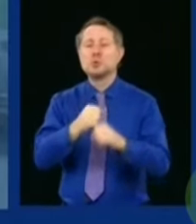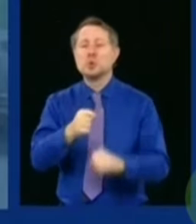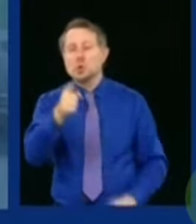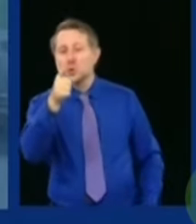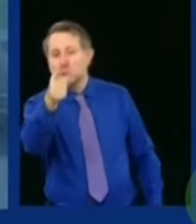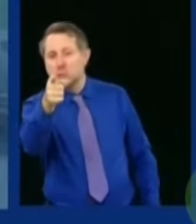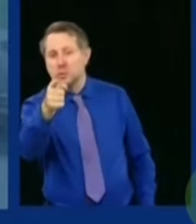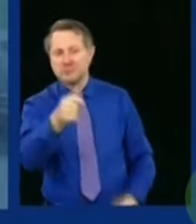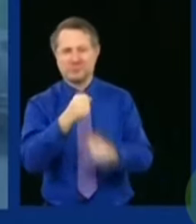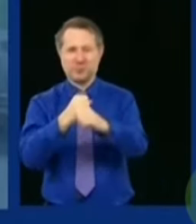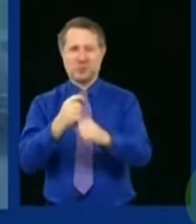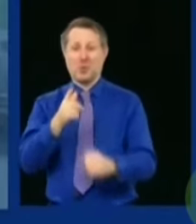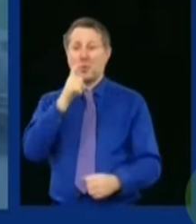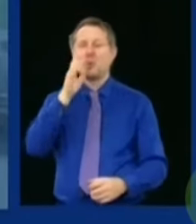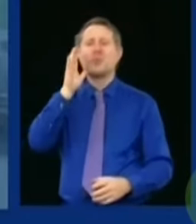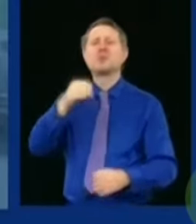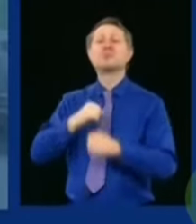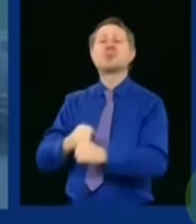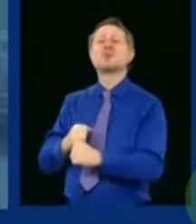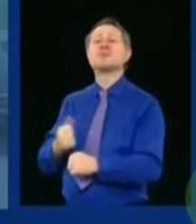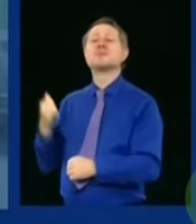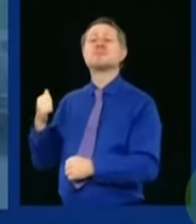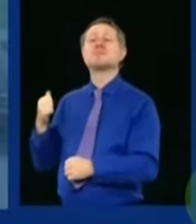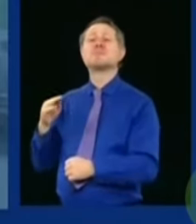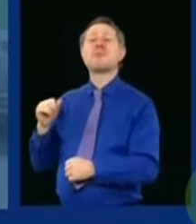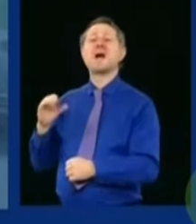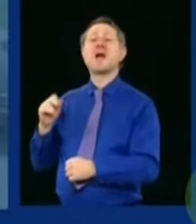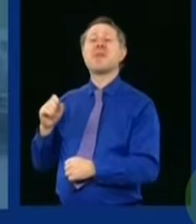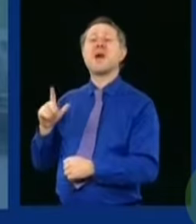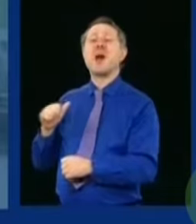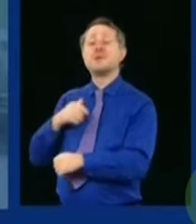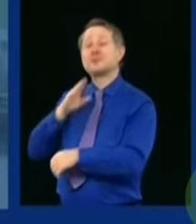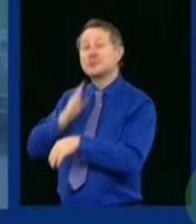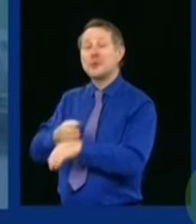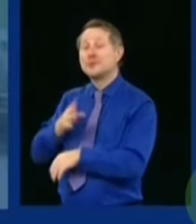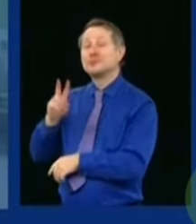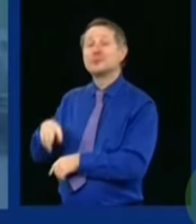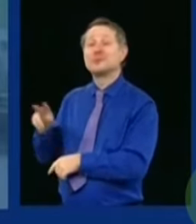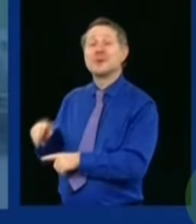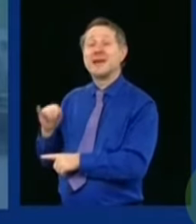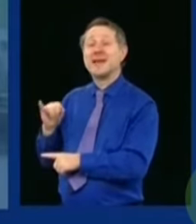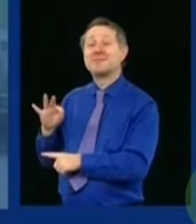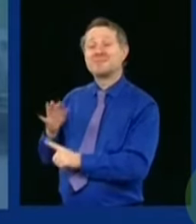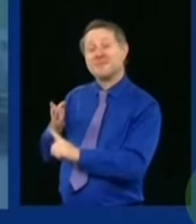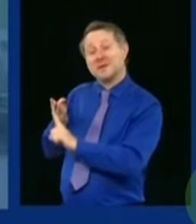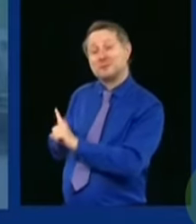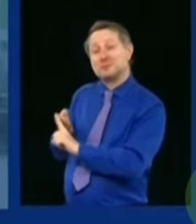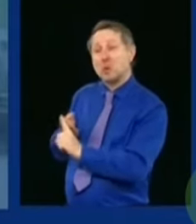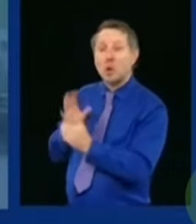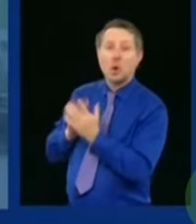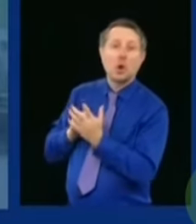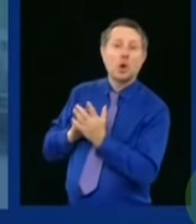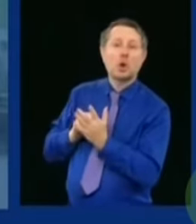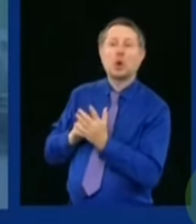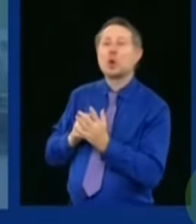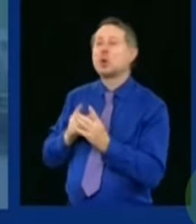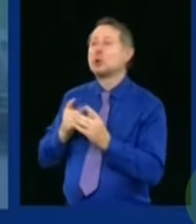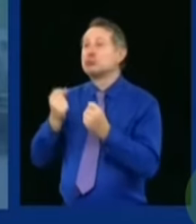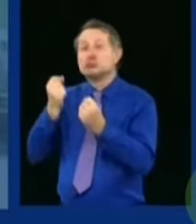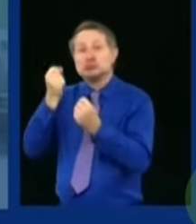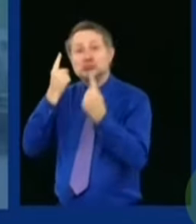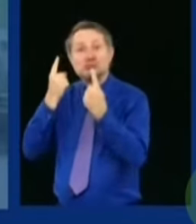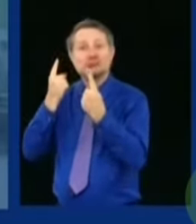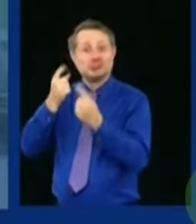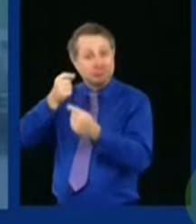protect Michaela, 22 years old? Michaela being informed. Michaela understanding. I like to